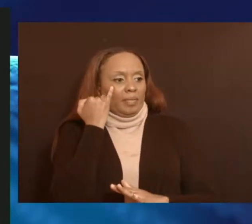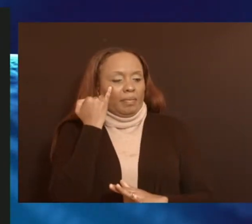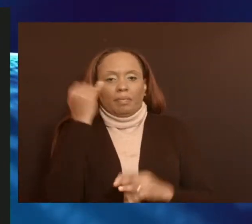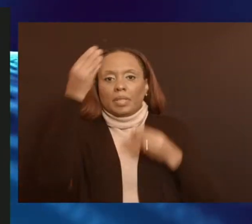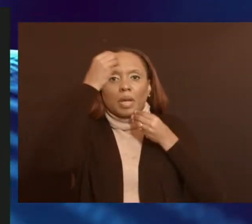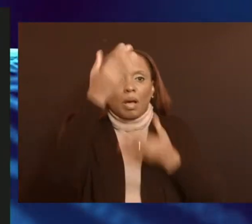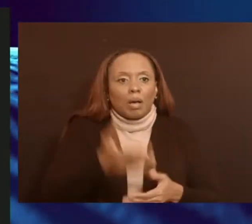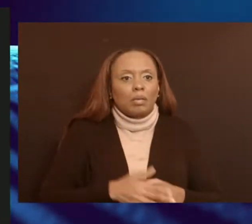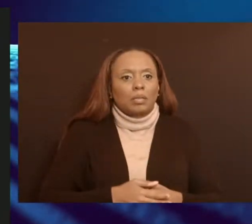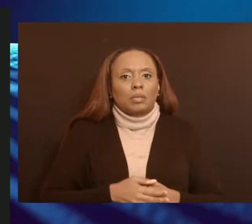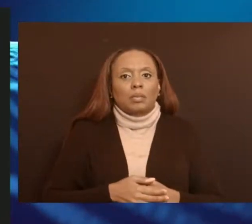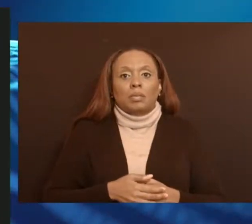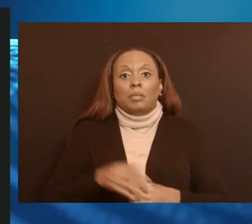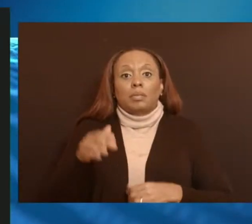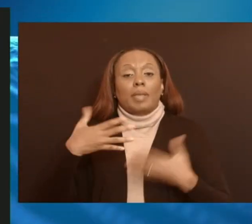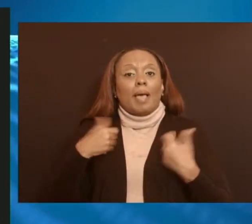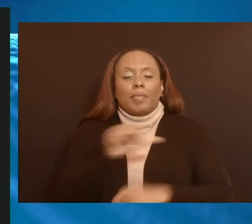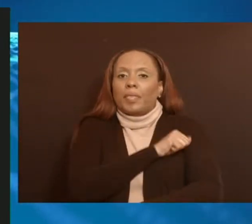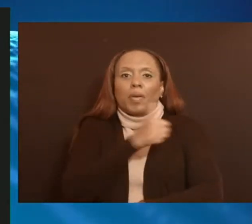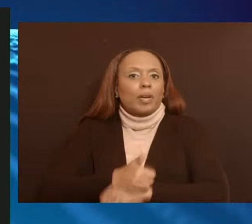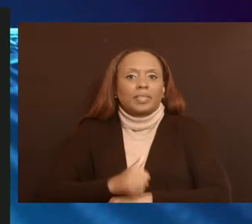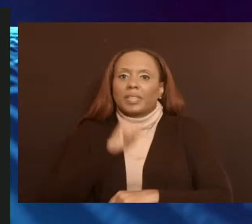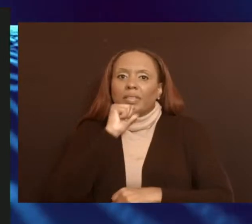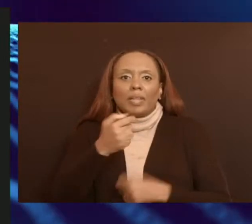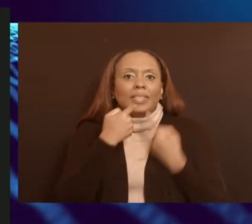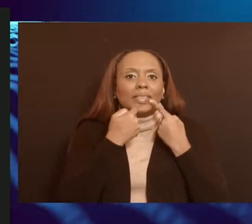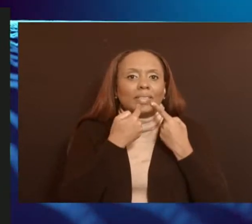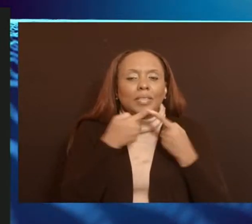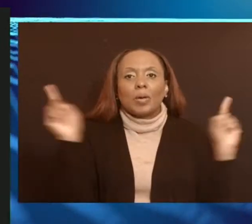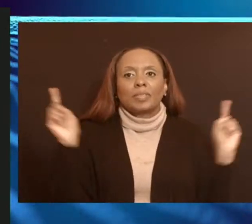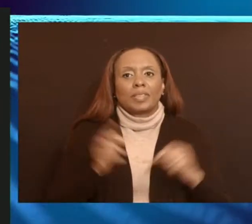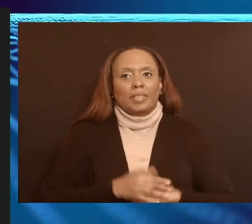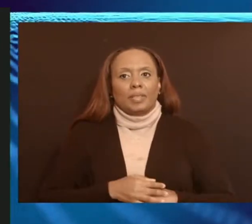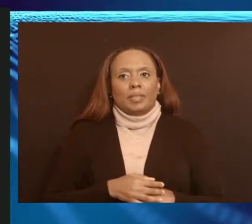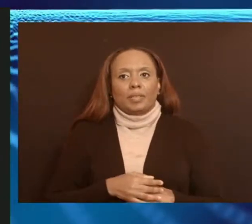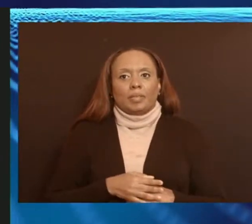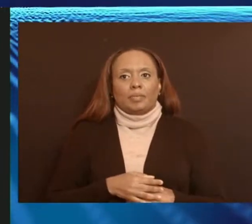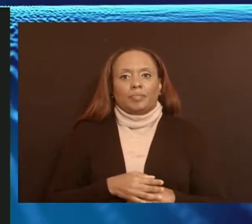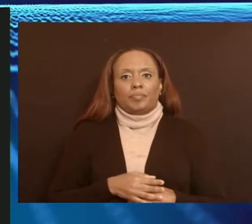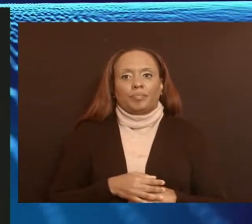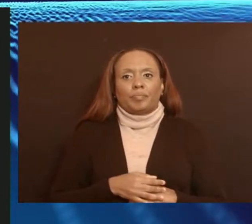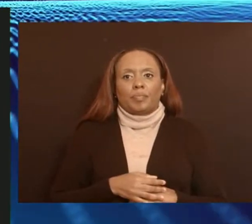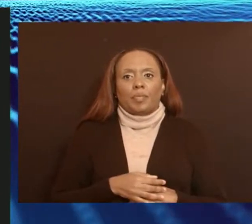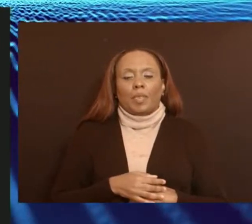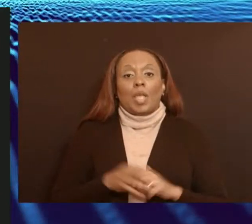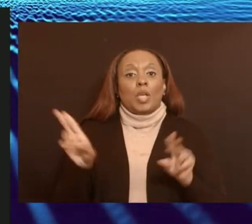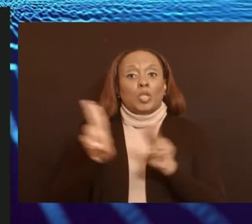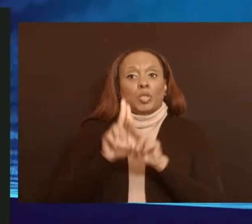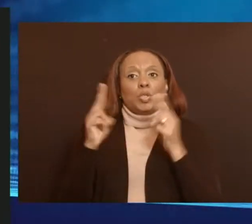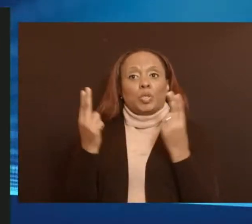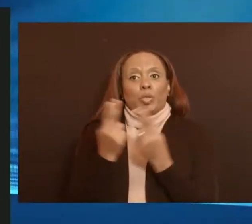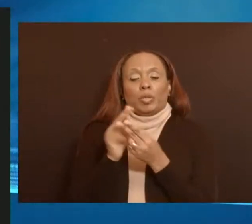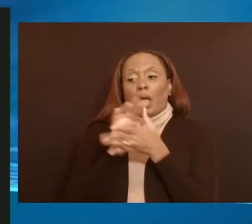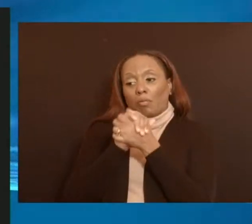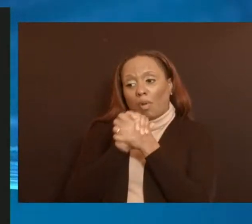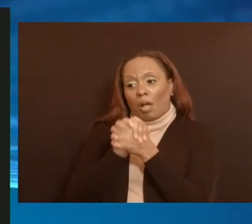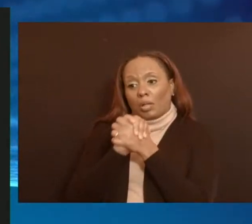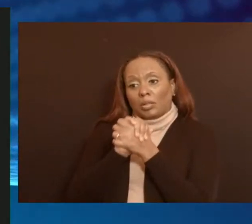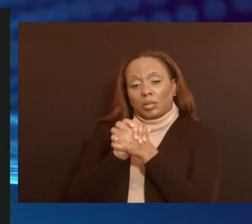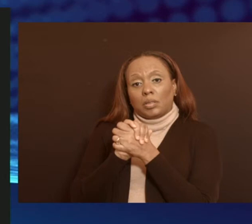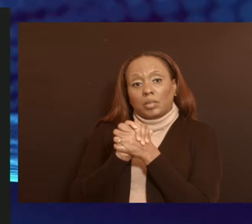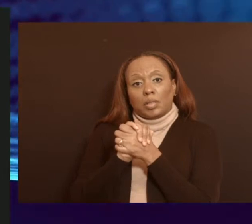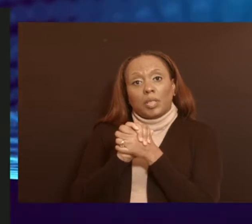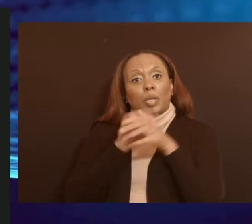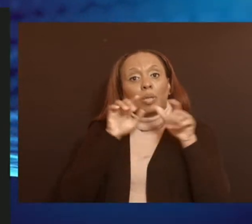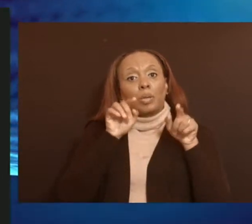forthcoming. Is there something that can be put in place? The union congratulated you guys on how it was handled at Princess